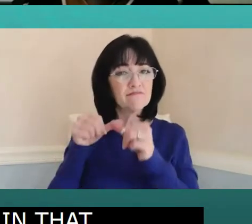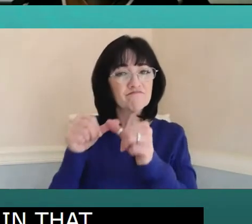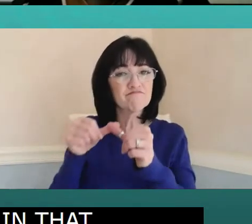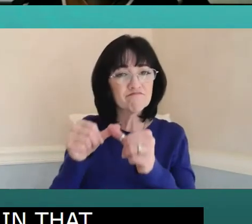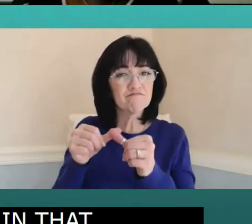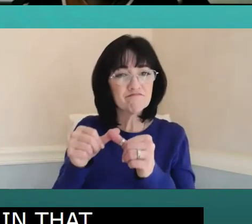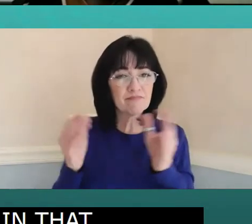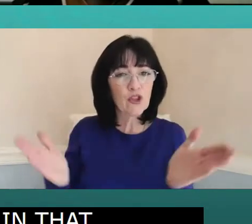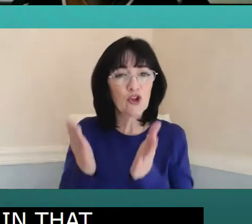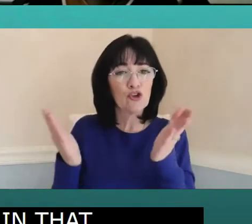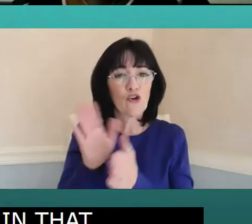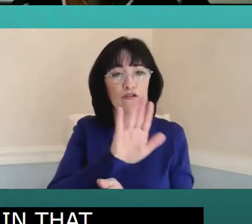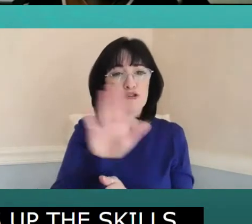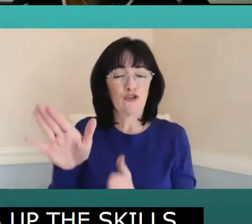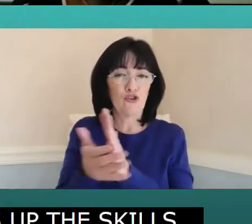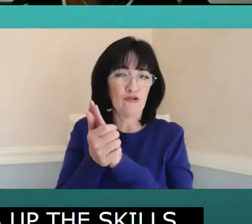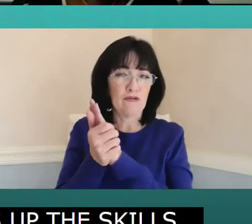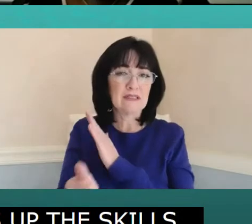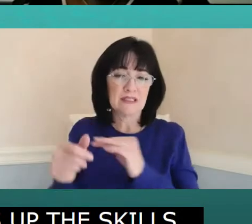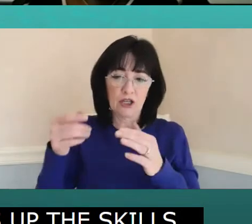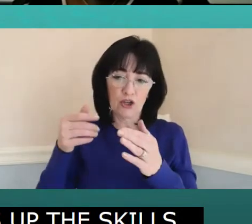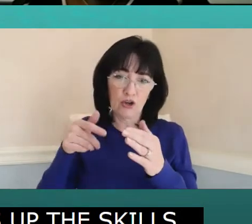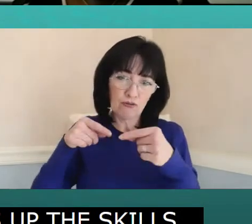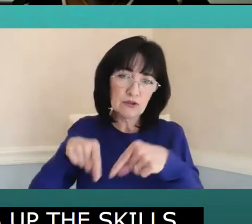through the summer.